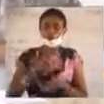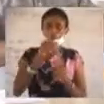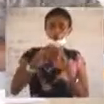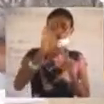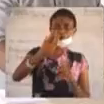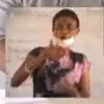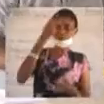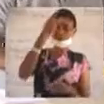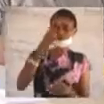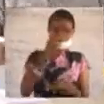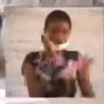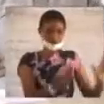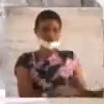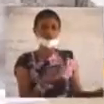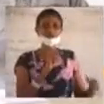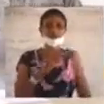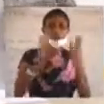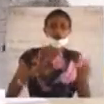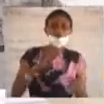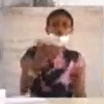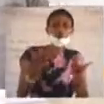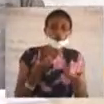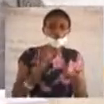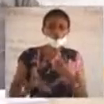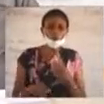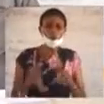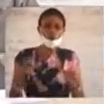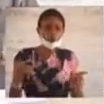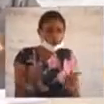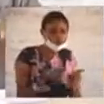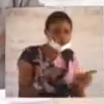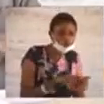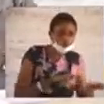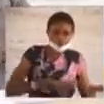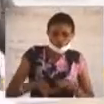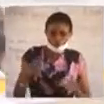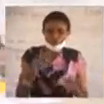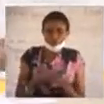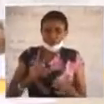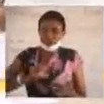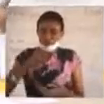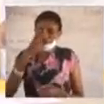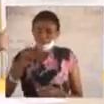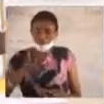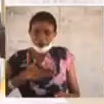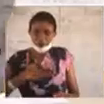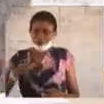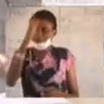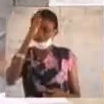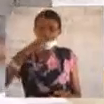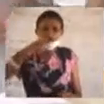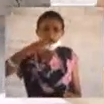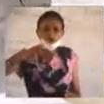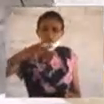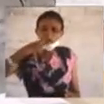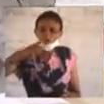want to try if this thing will also work. For instance, there are some parents that smoke. That's a